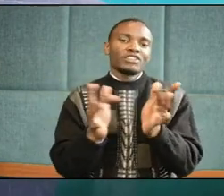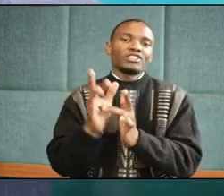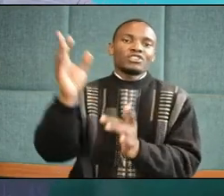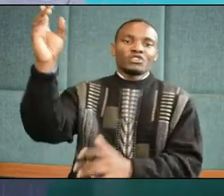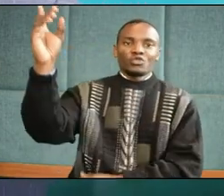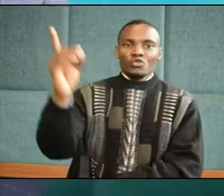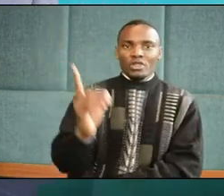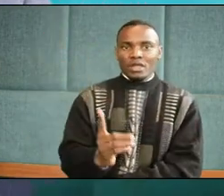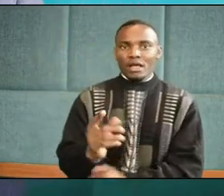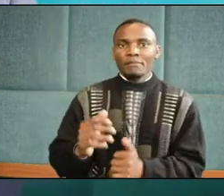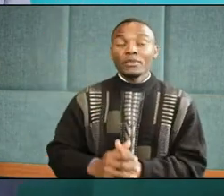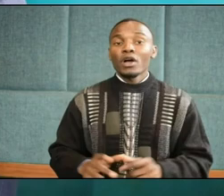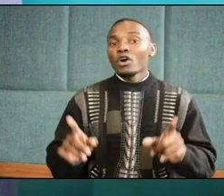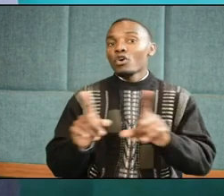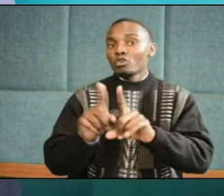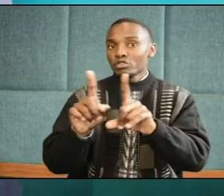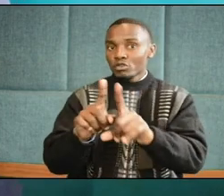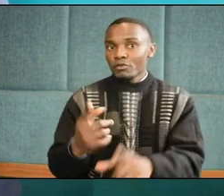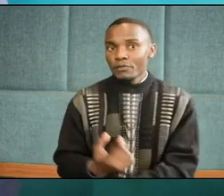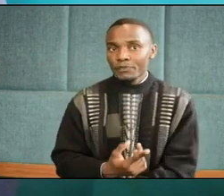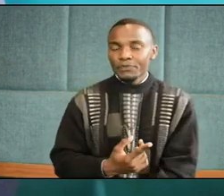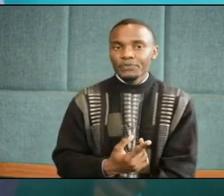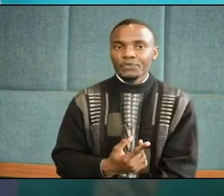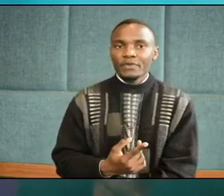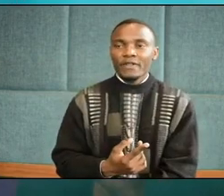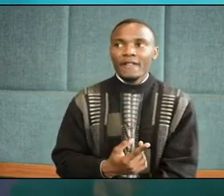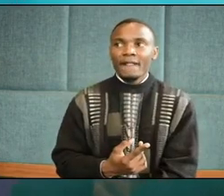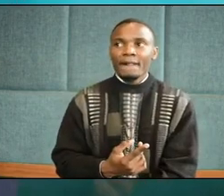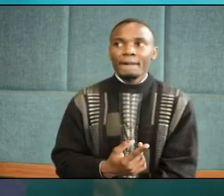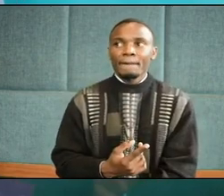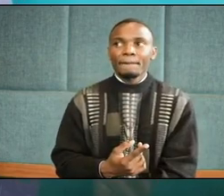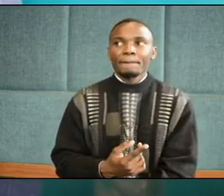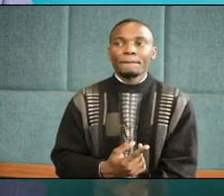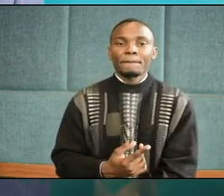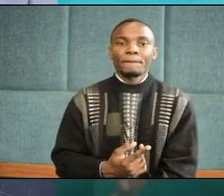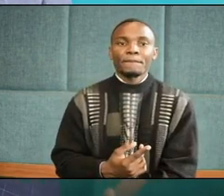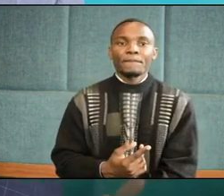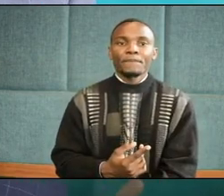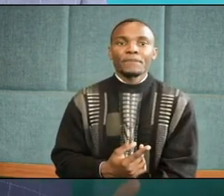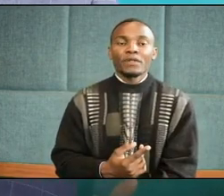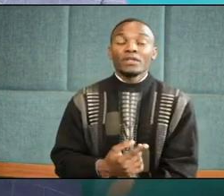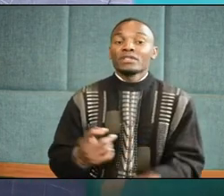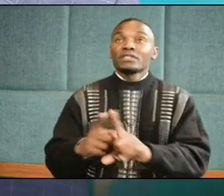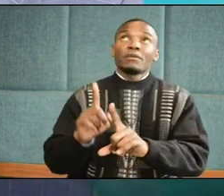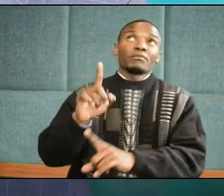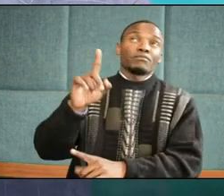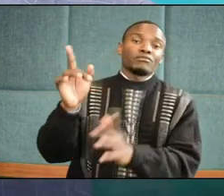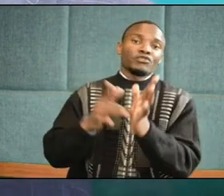And He will also, and He is willing